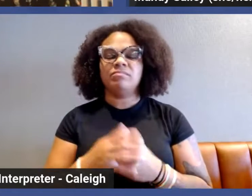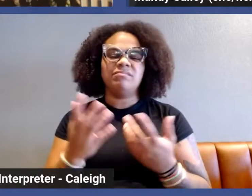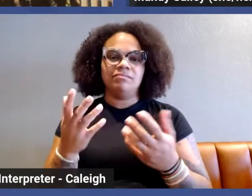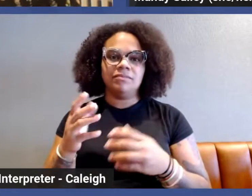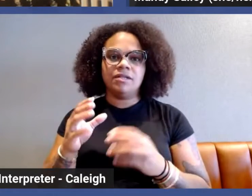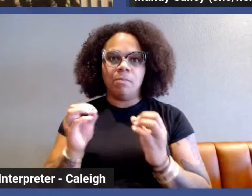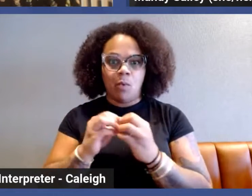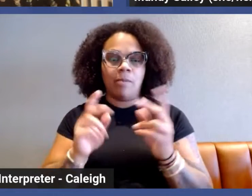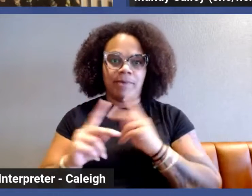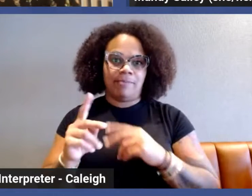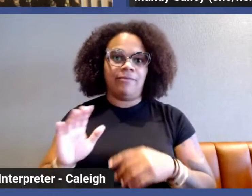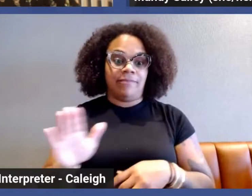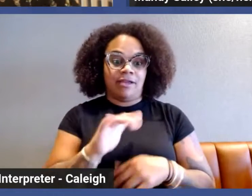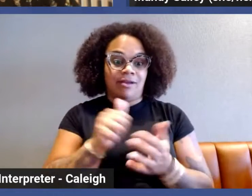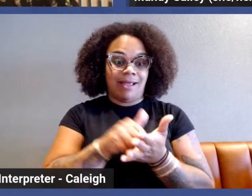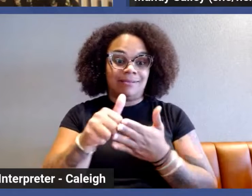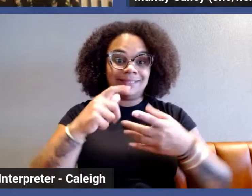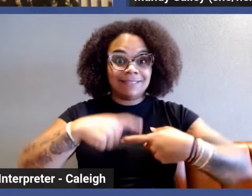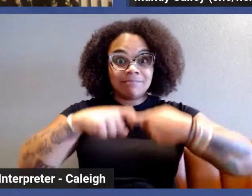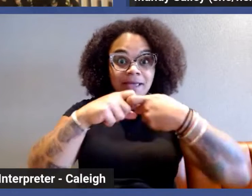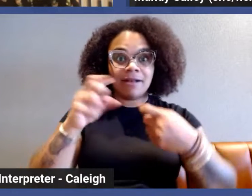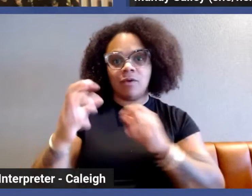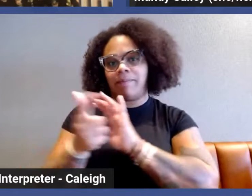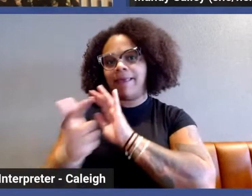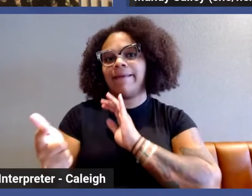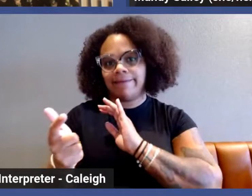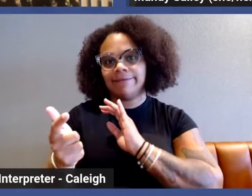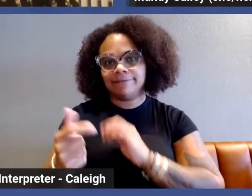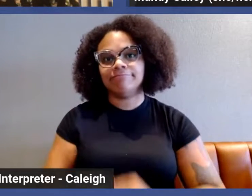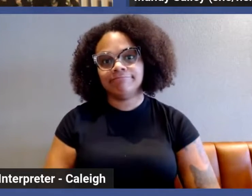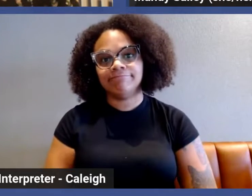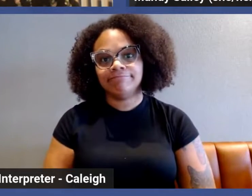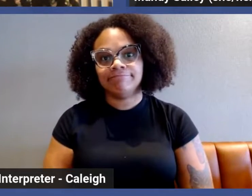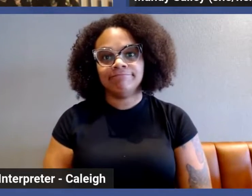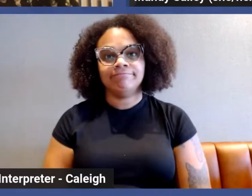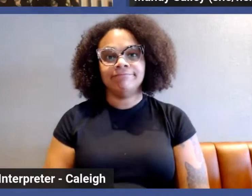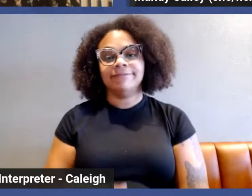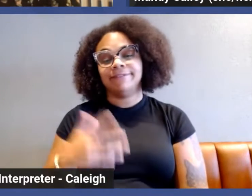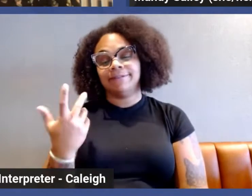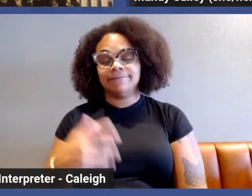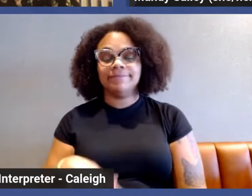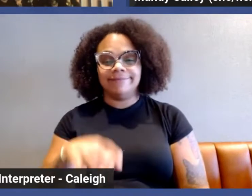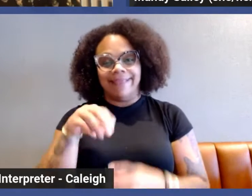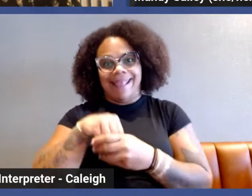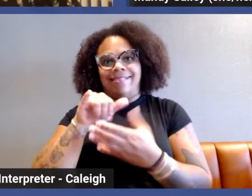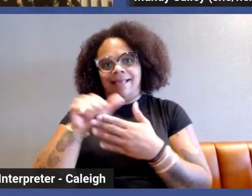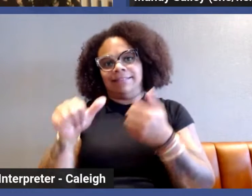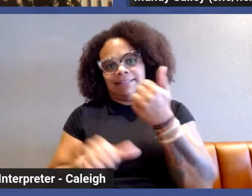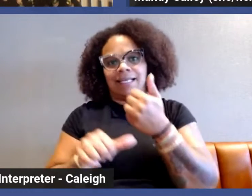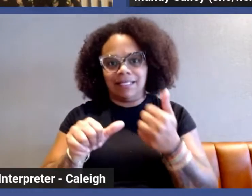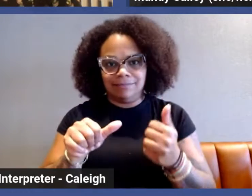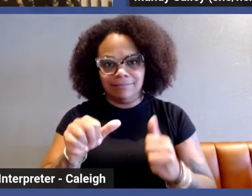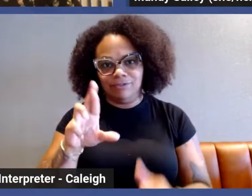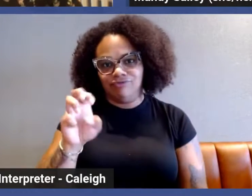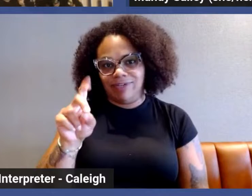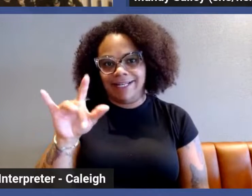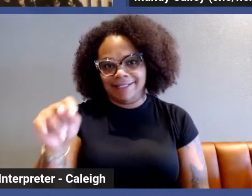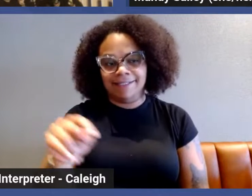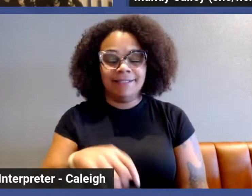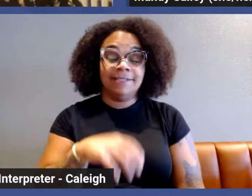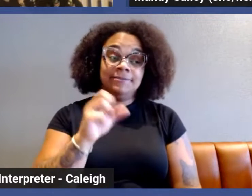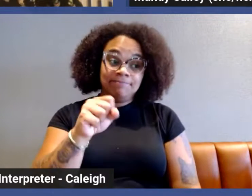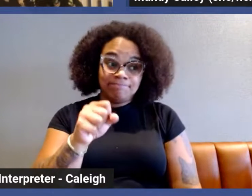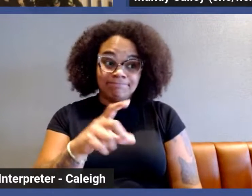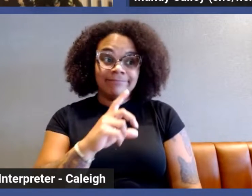or having, again, their accounts banned within that subreddit. Yeah. Reddit is